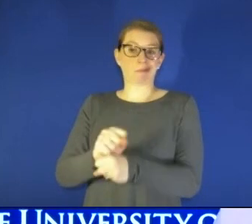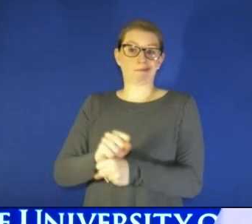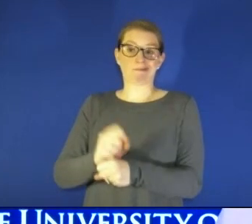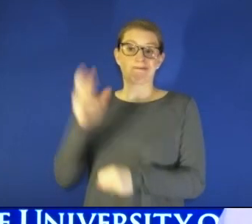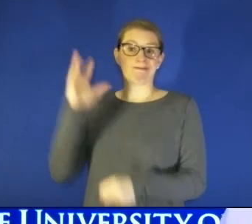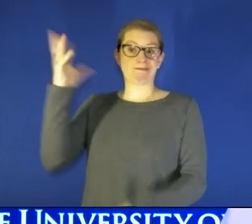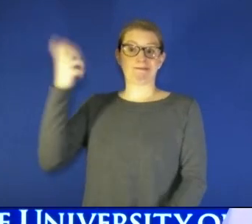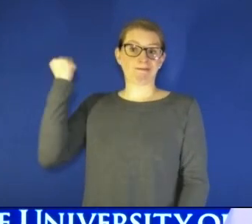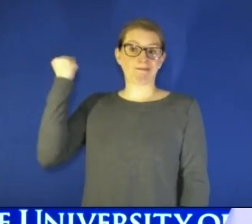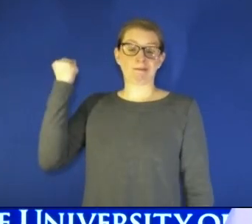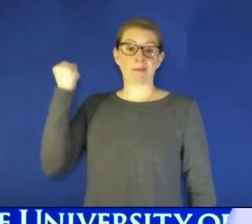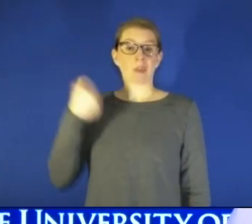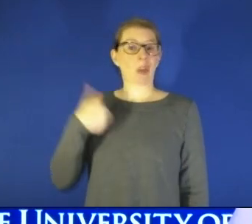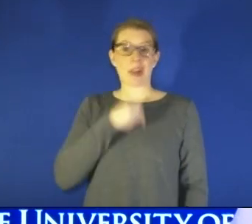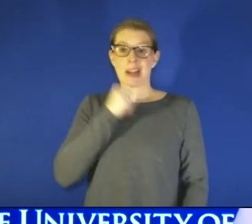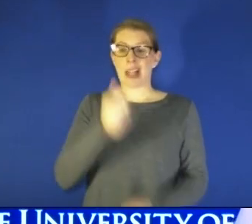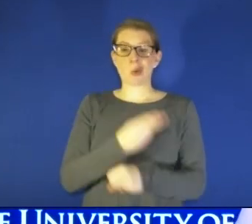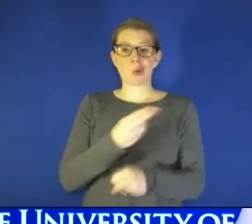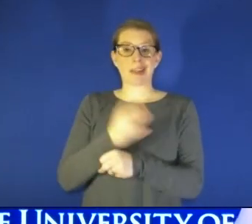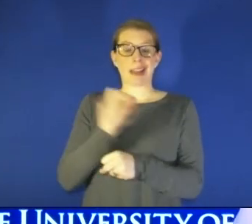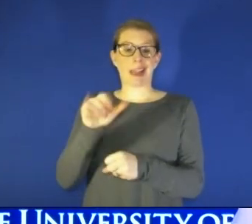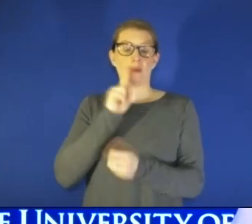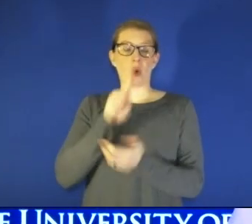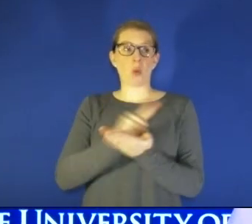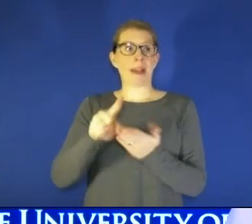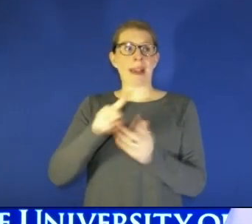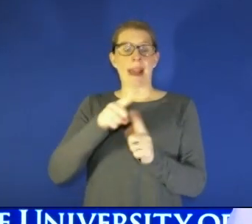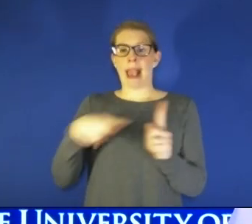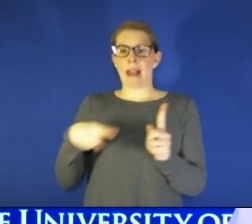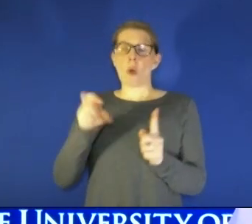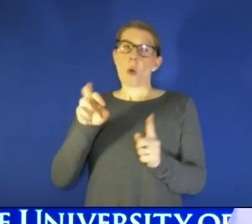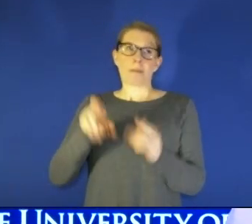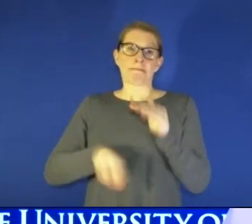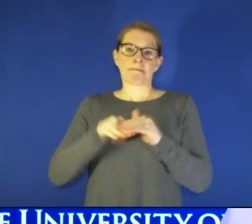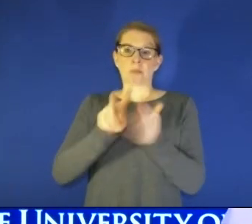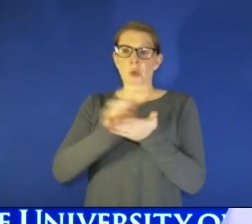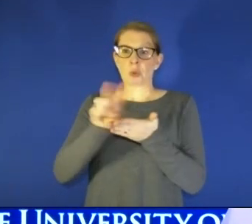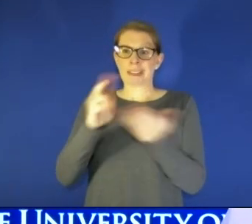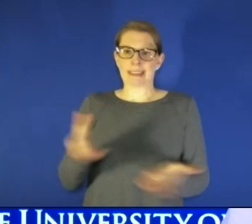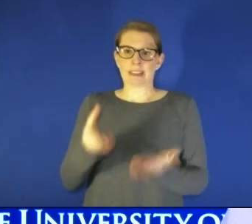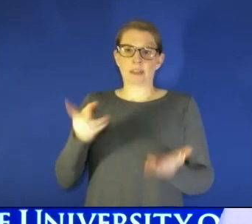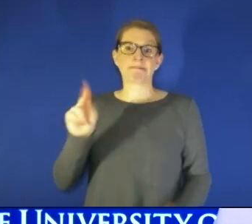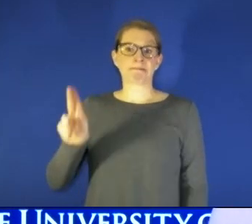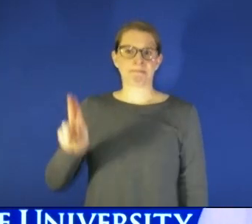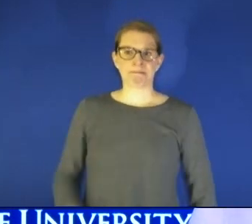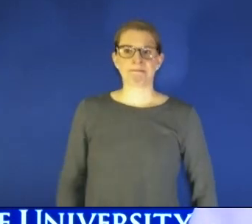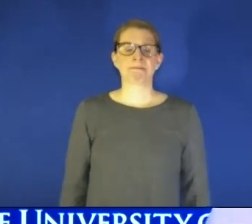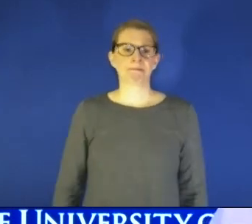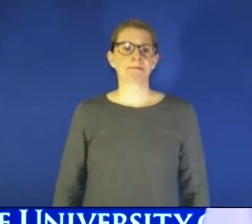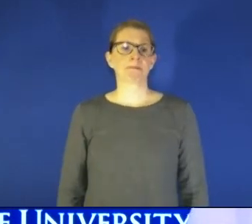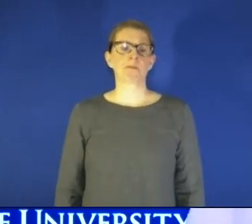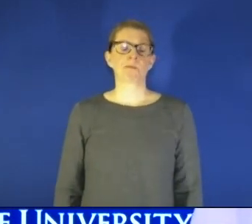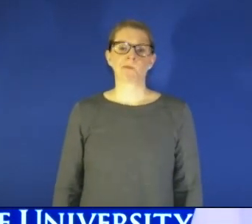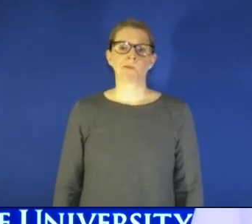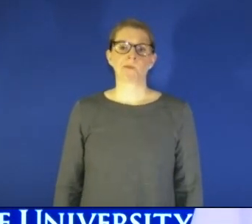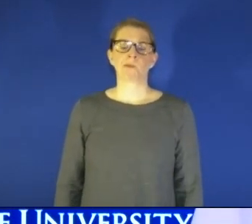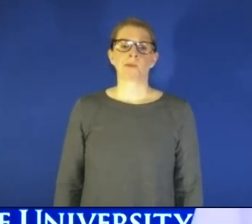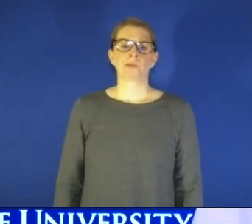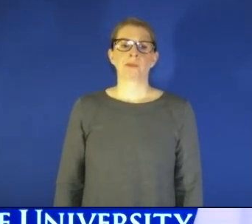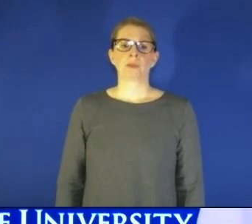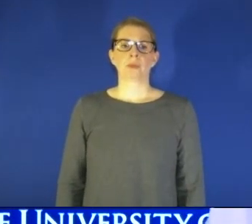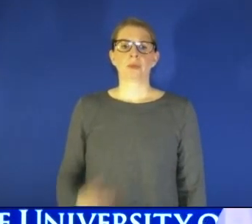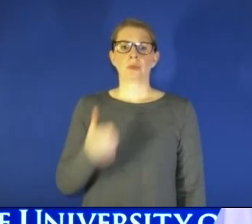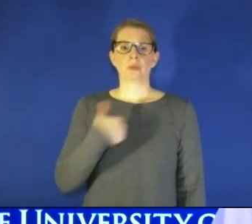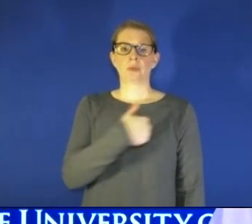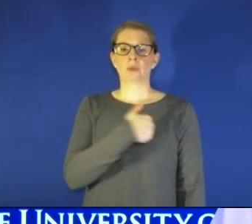using sotrovimab now for a week and a half or 2 weeks here at the health system. So we do know those